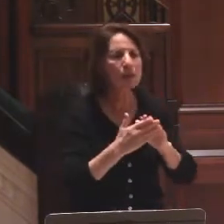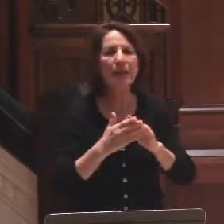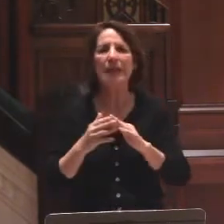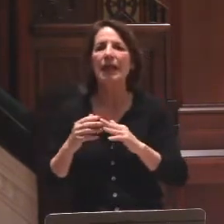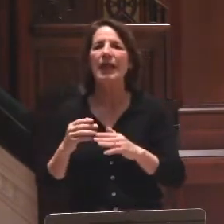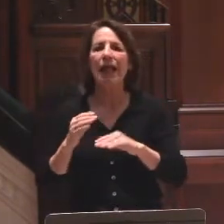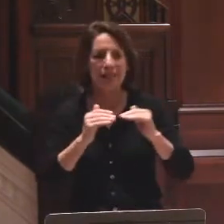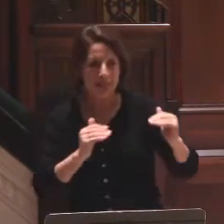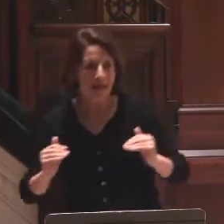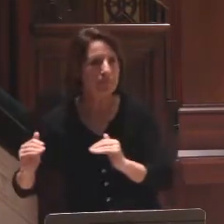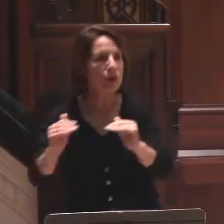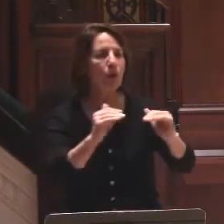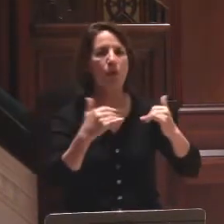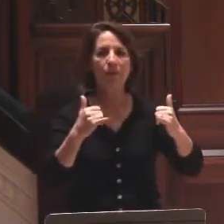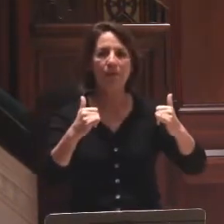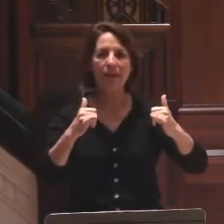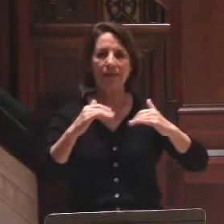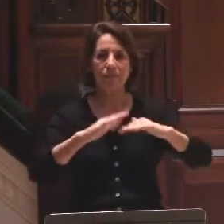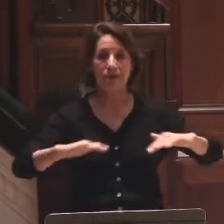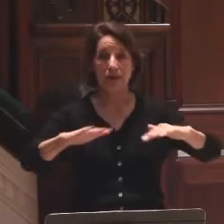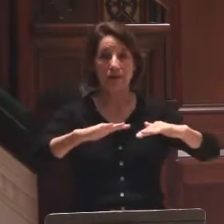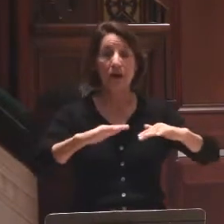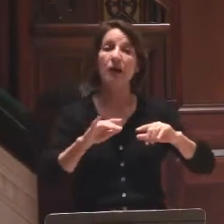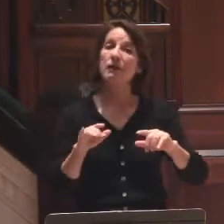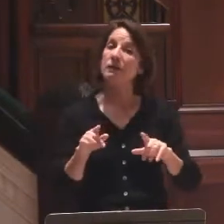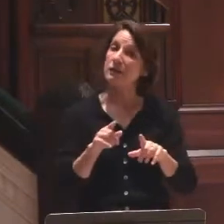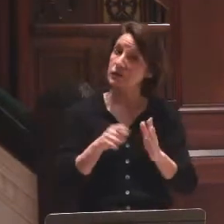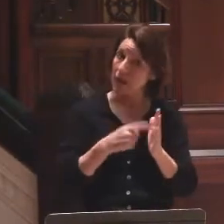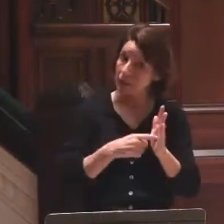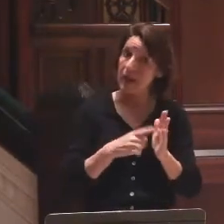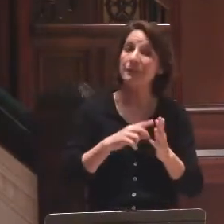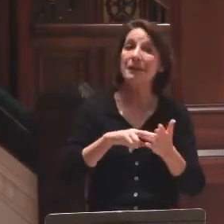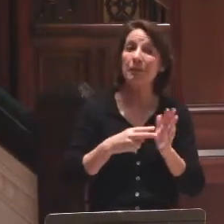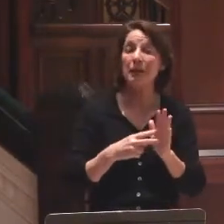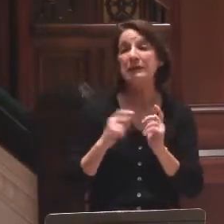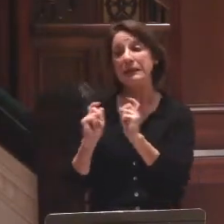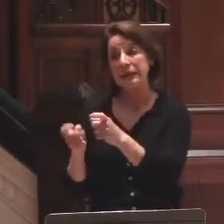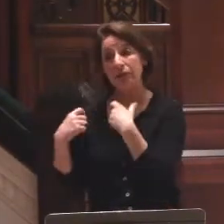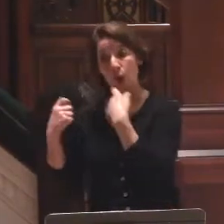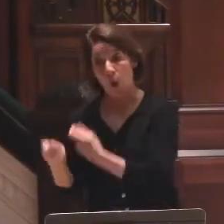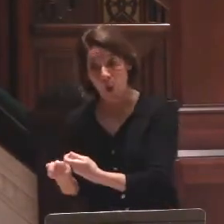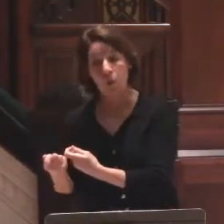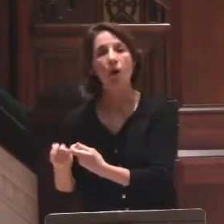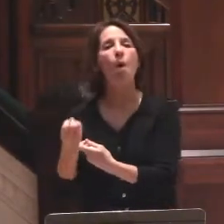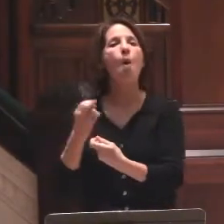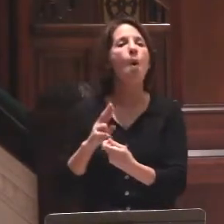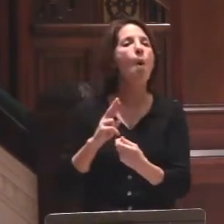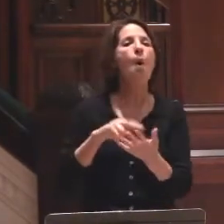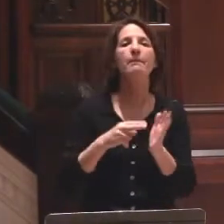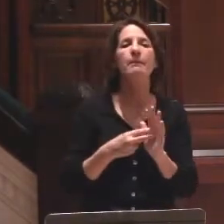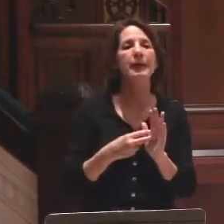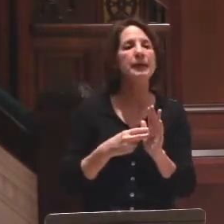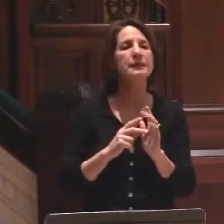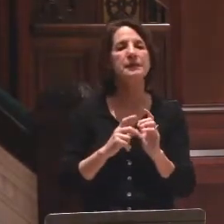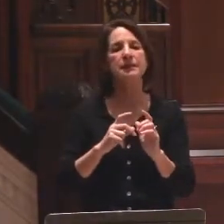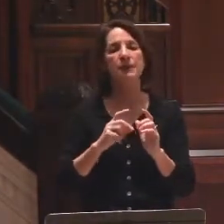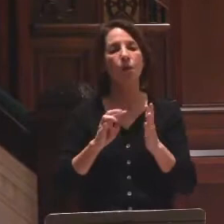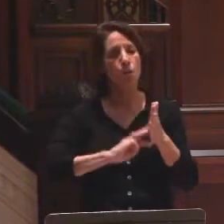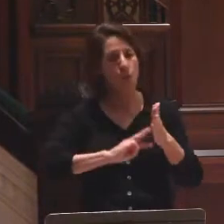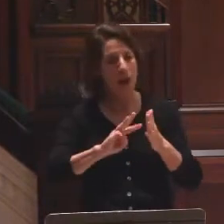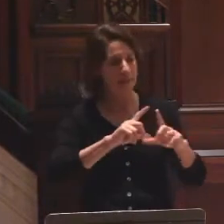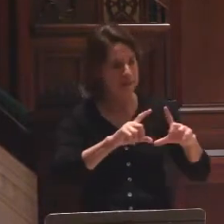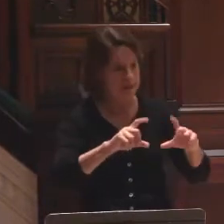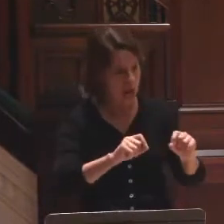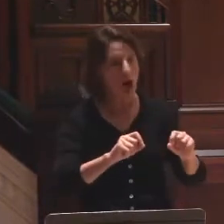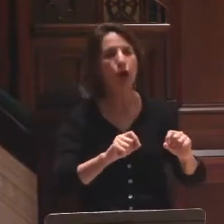field. Sometimes this means giving a coat to somebody in the cold, or it means giving a Wegmans card or a Tops card to